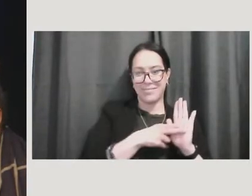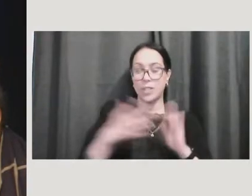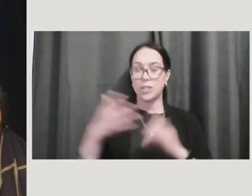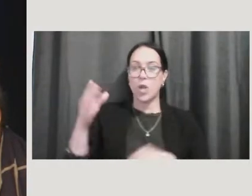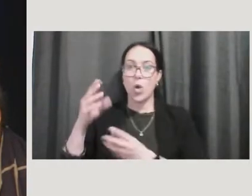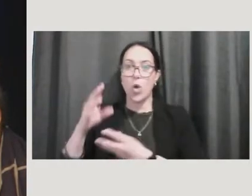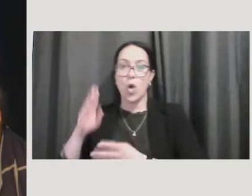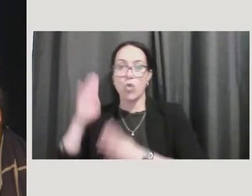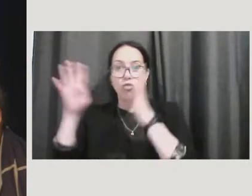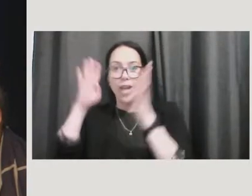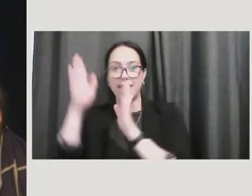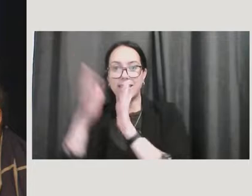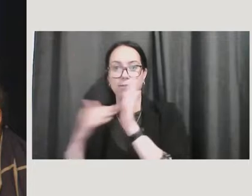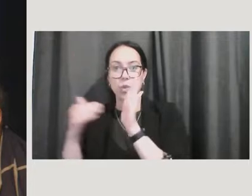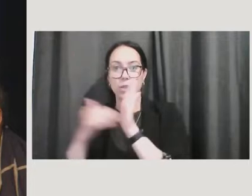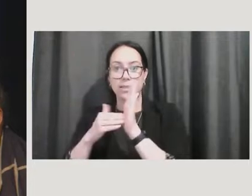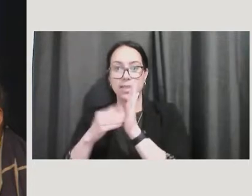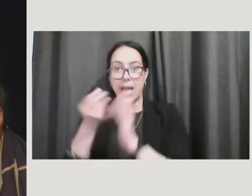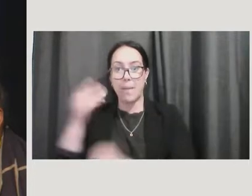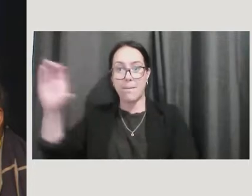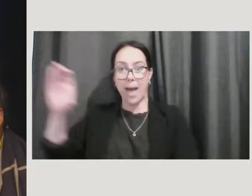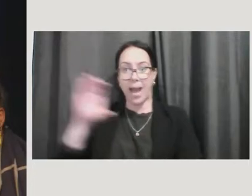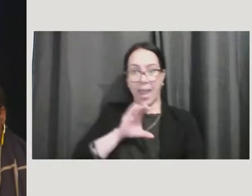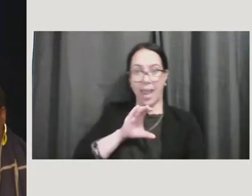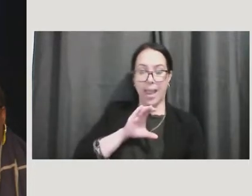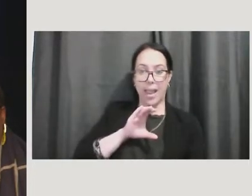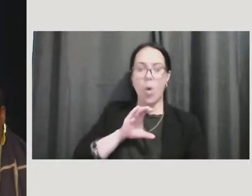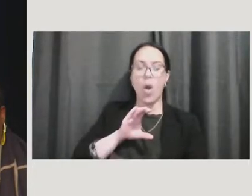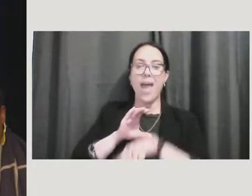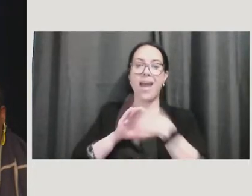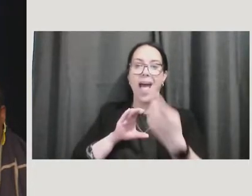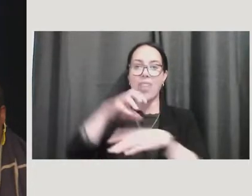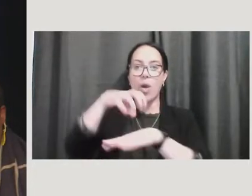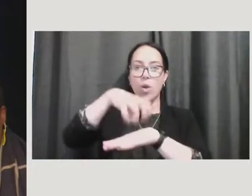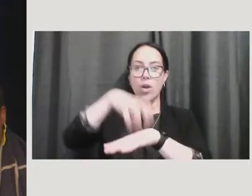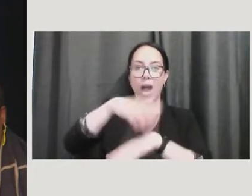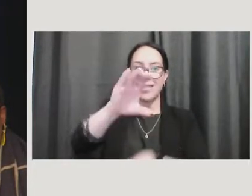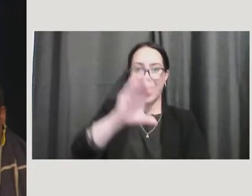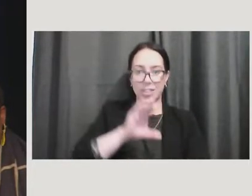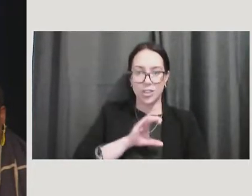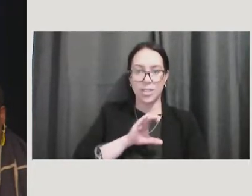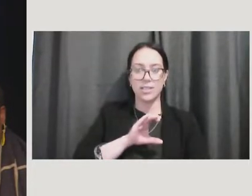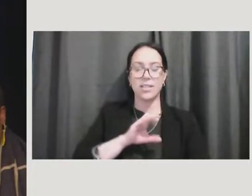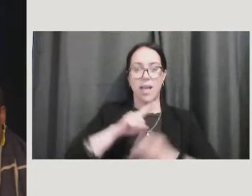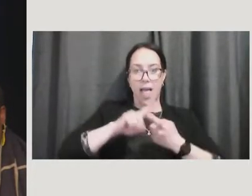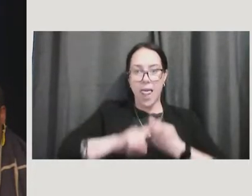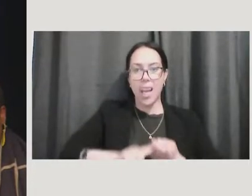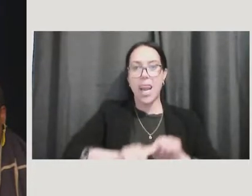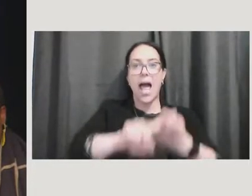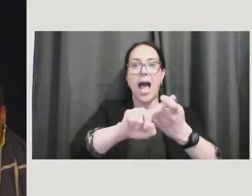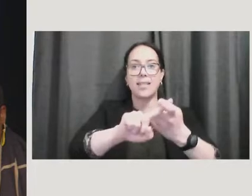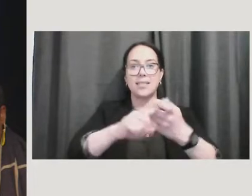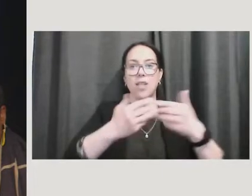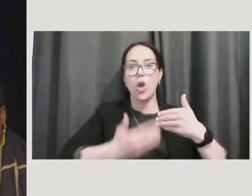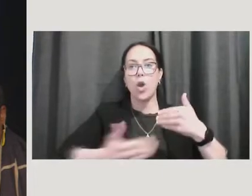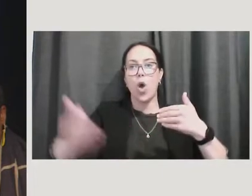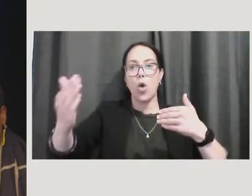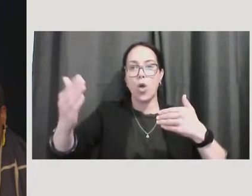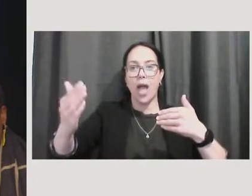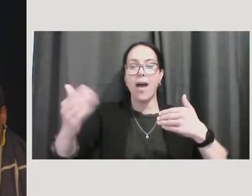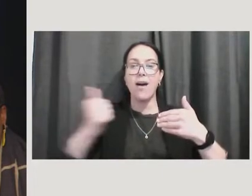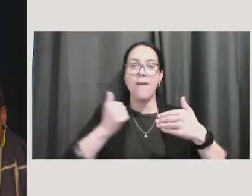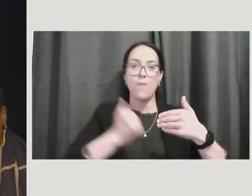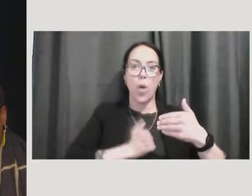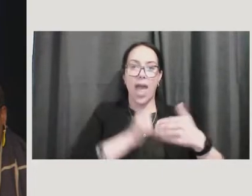creative New Zealand and other organization lasts that bit longer for our people in any Avenue up in the north